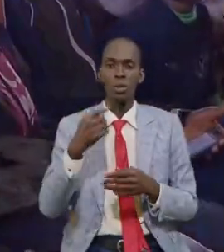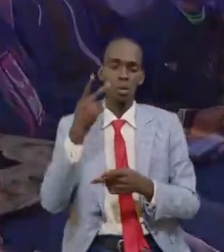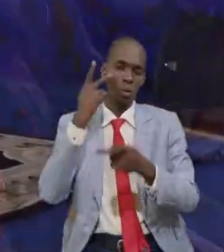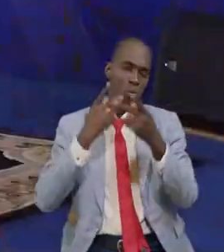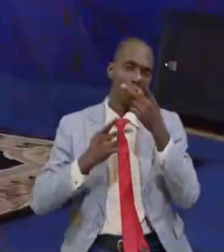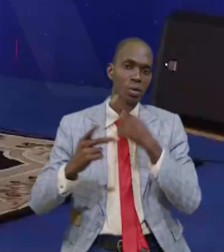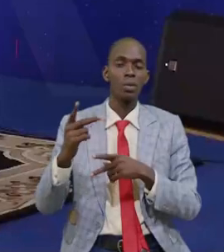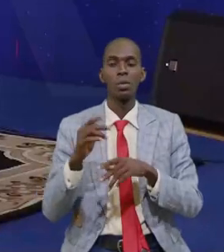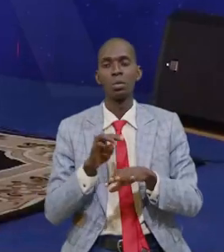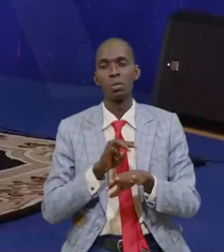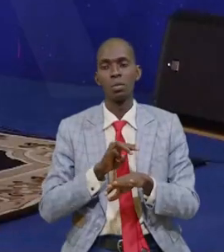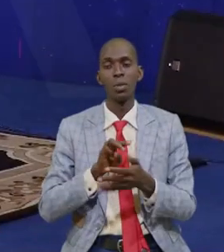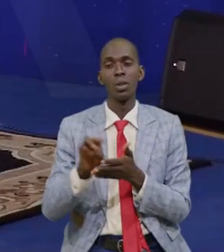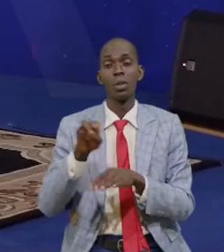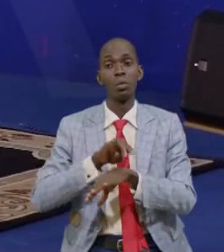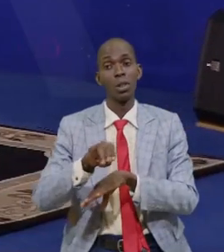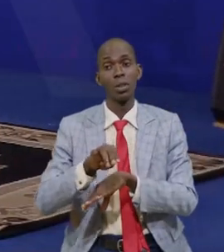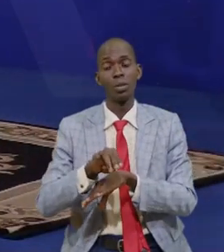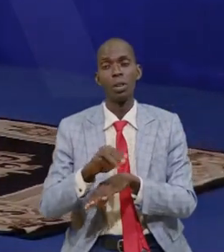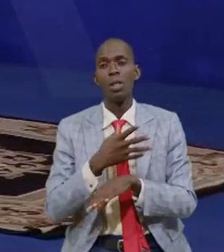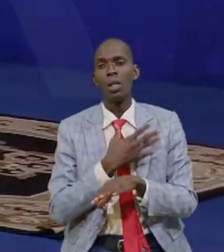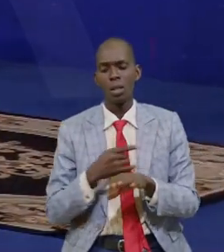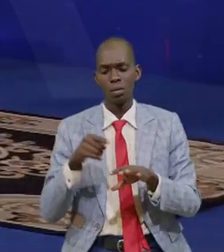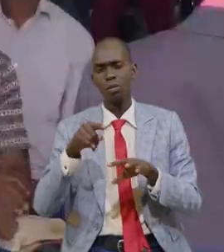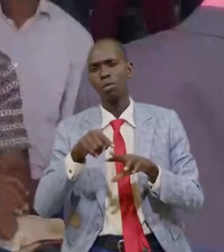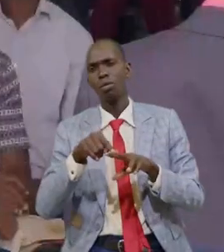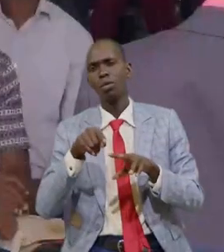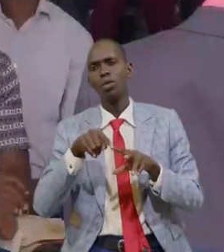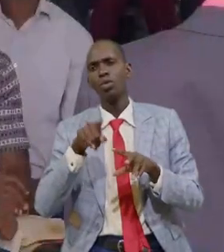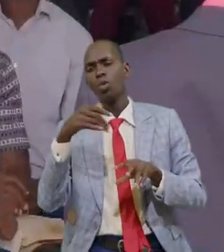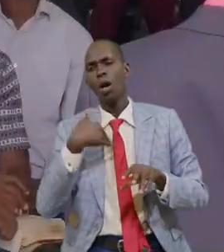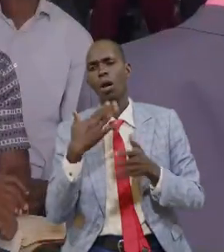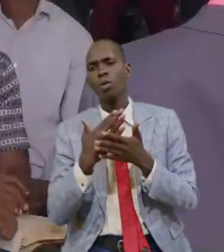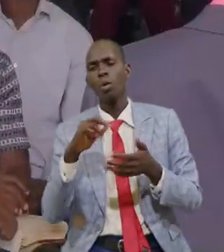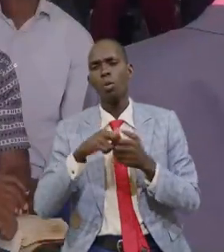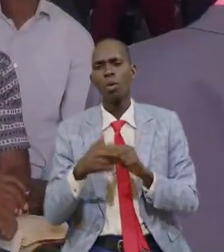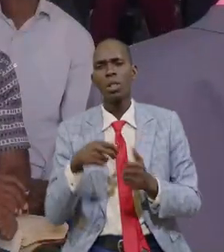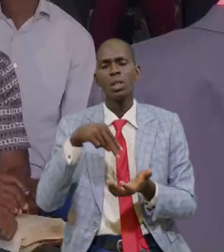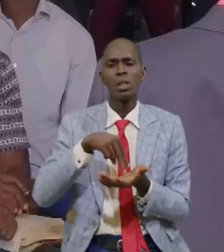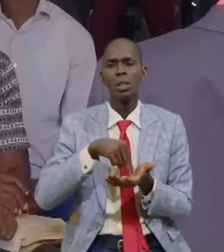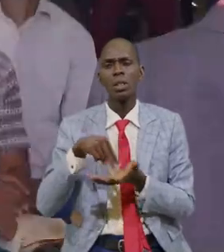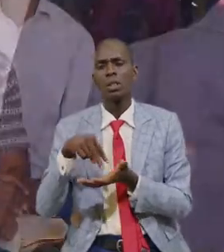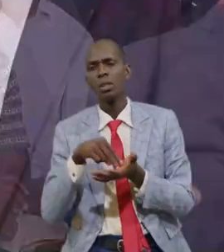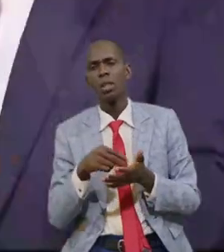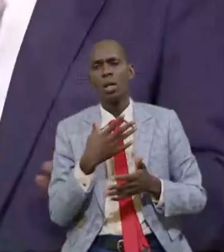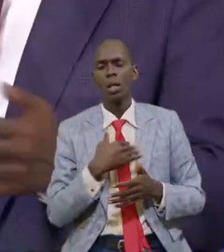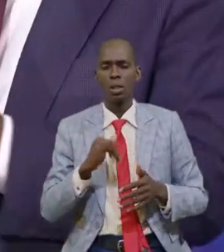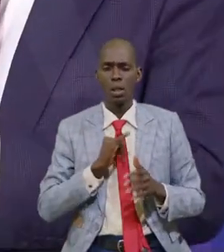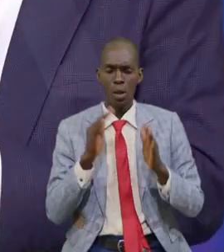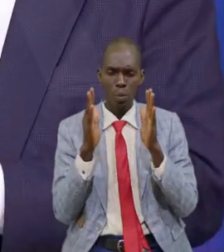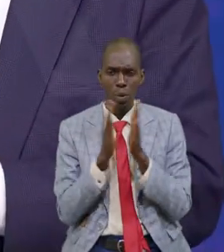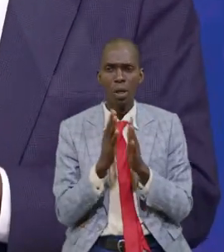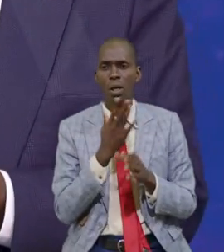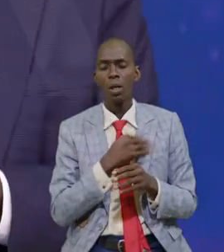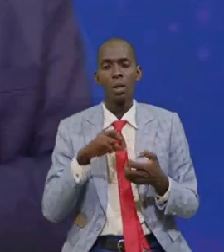ministry. And I say, there's somebody there, you have this problem, stand up. And then I pray, and the